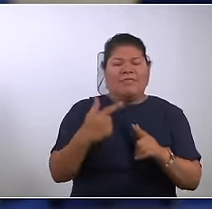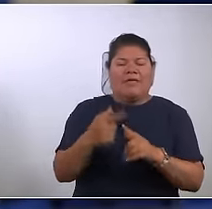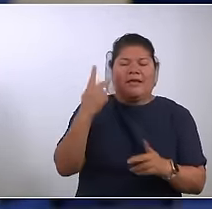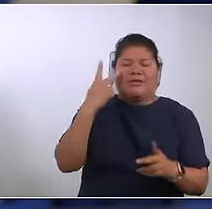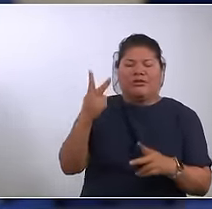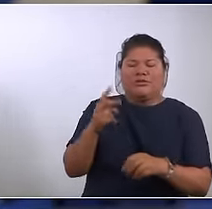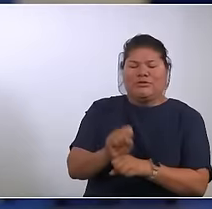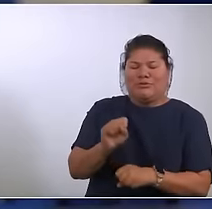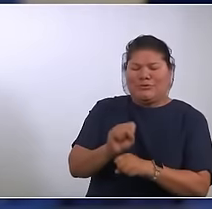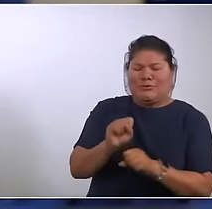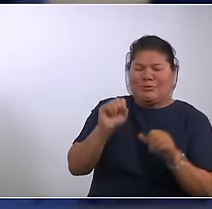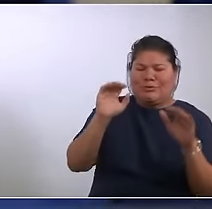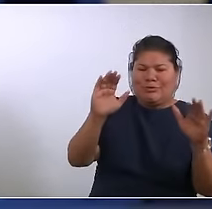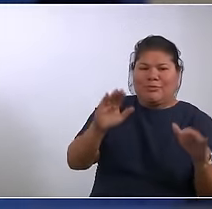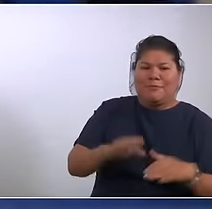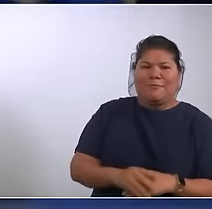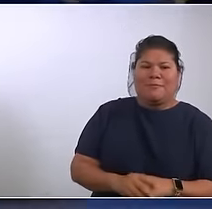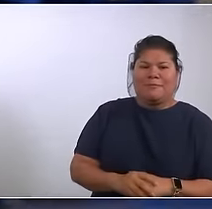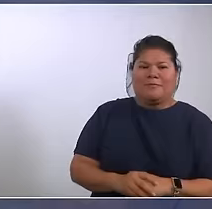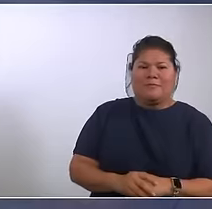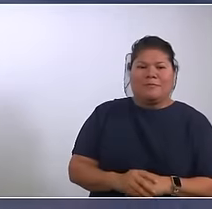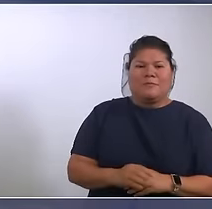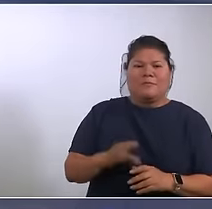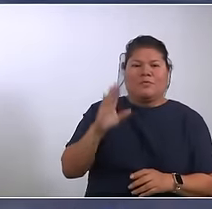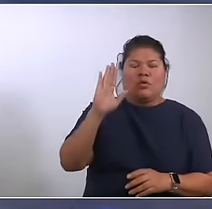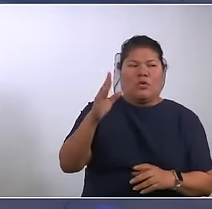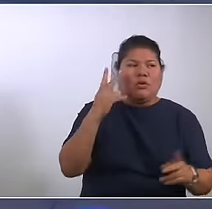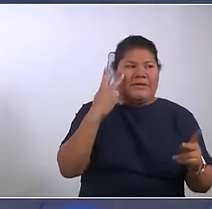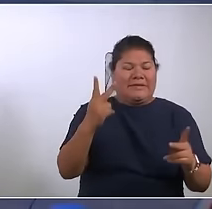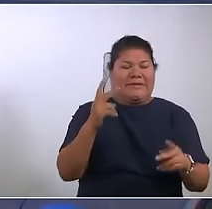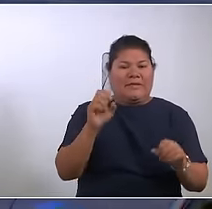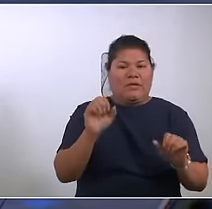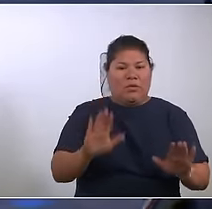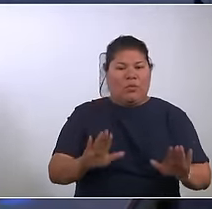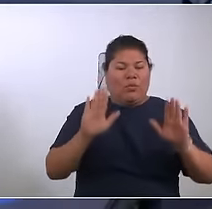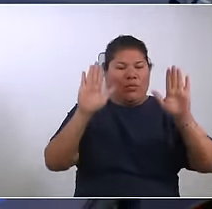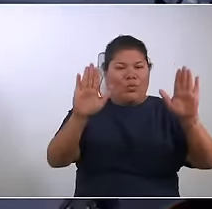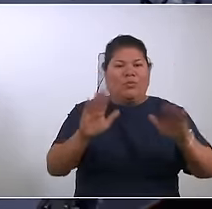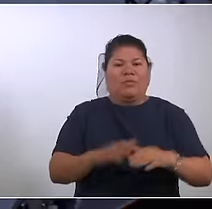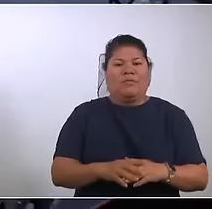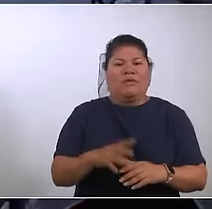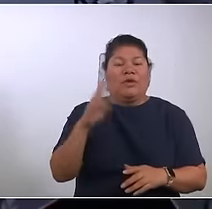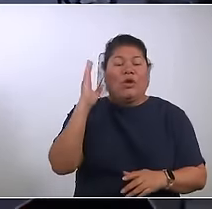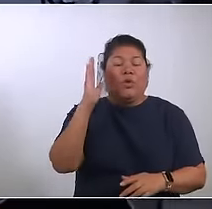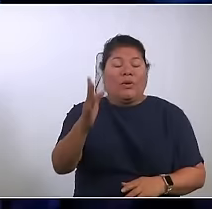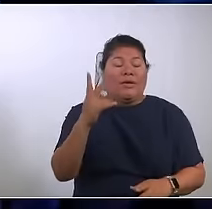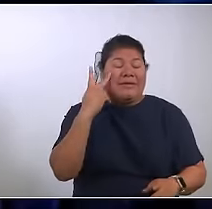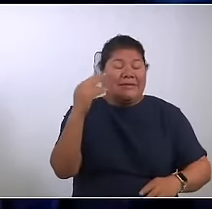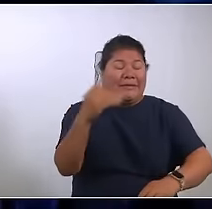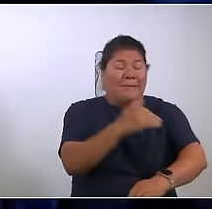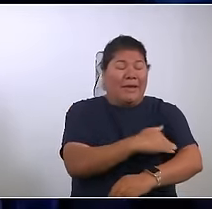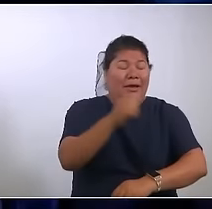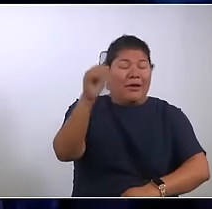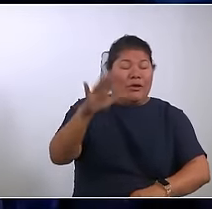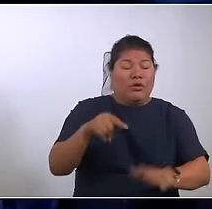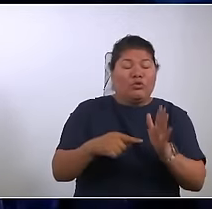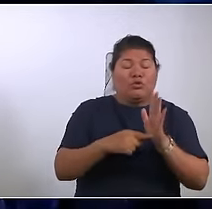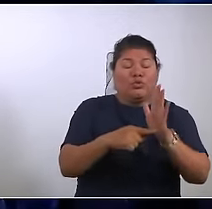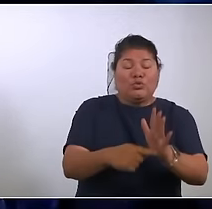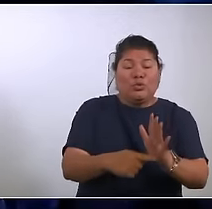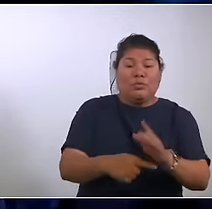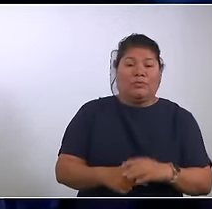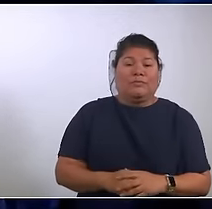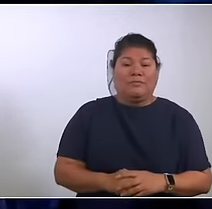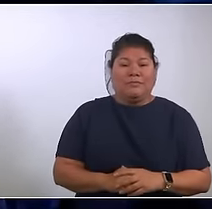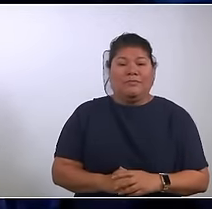see the miracles. Entonces mirará los milagros. You will see the wonders. Mirará los prodigios. You will see the power of God manifested.